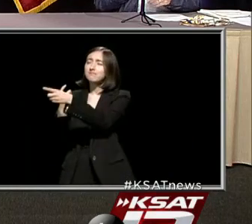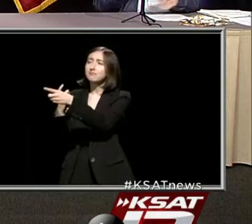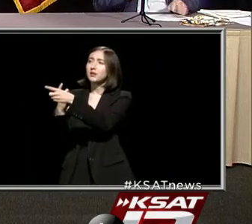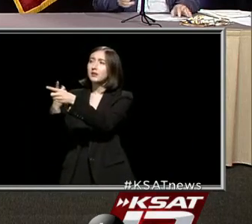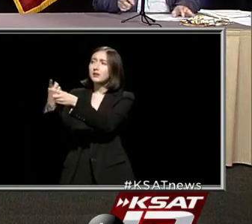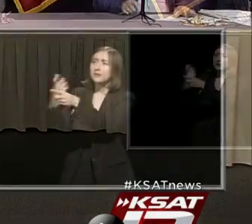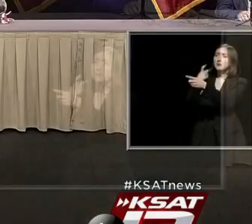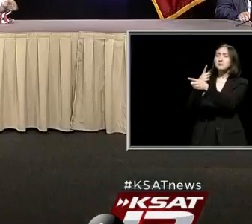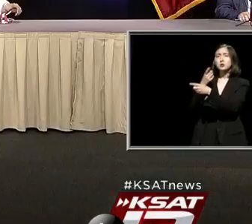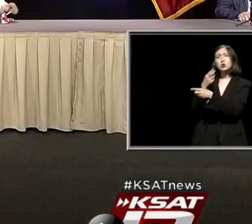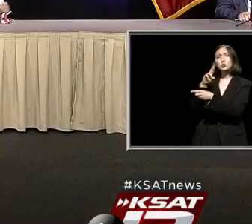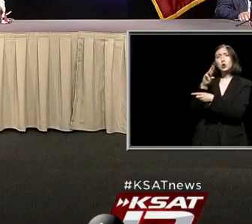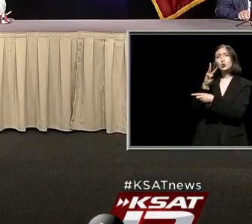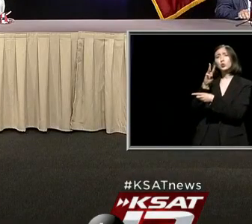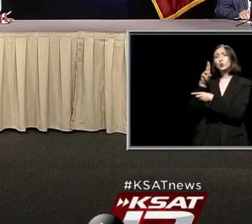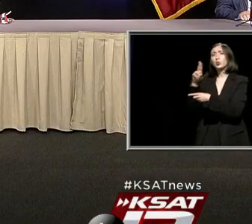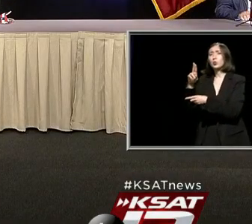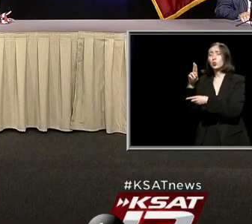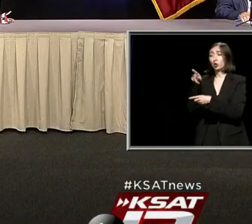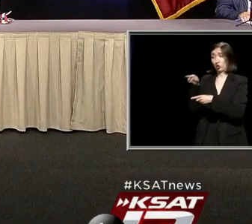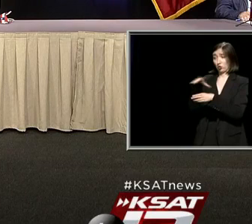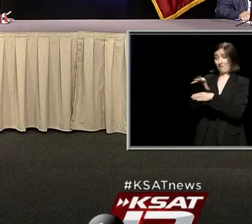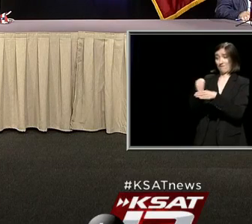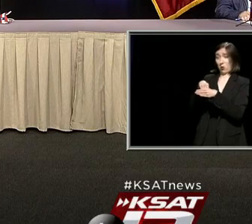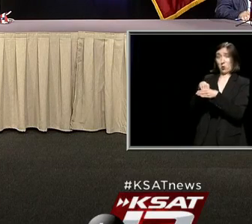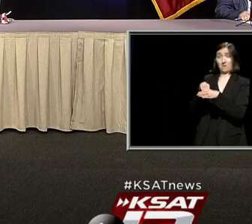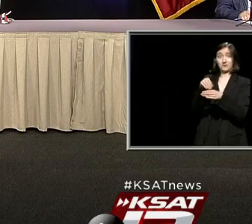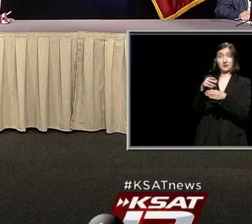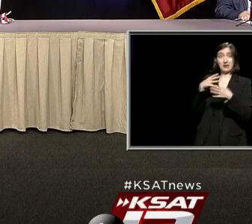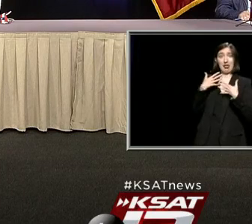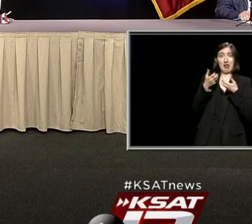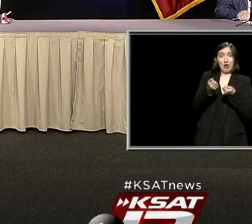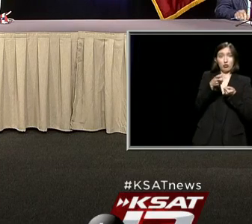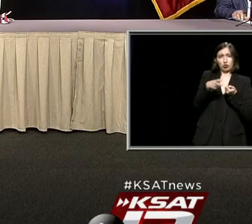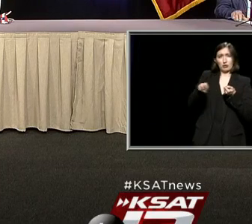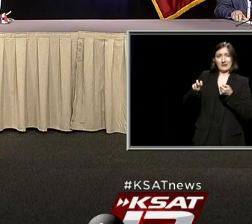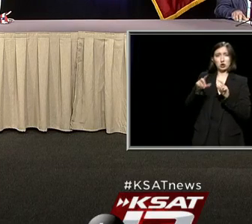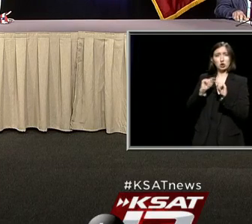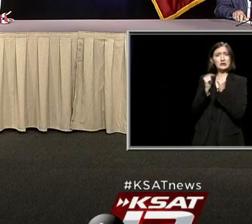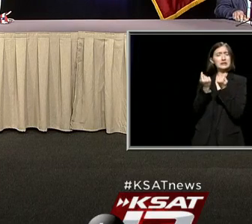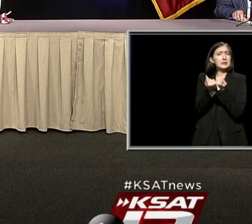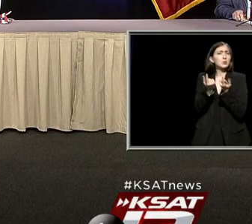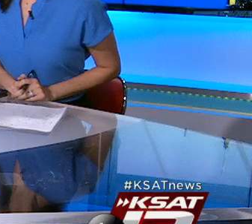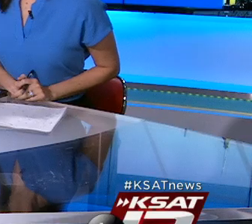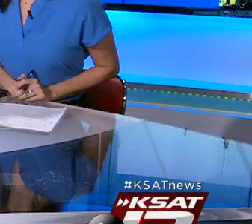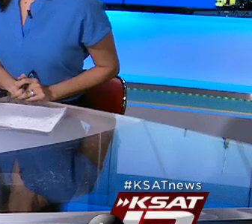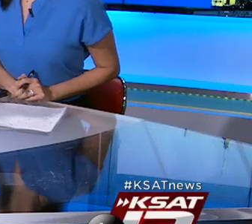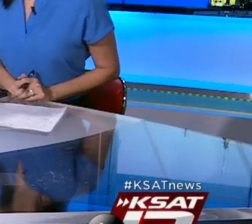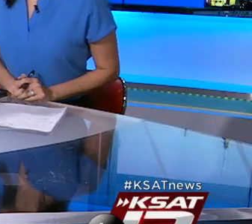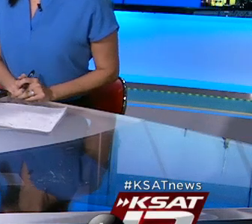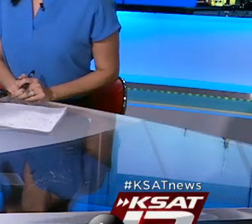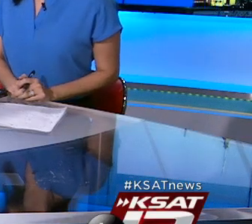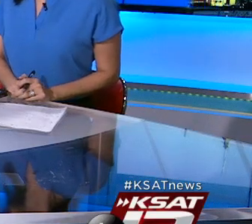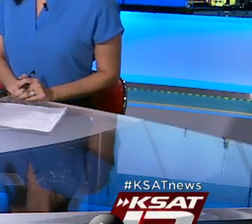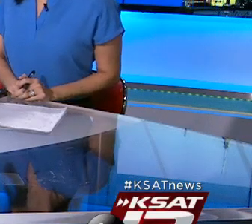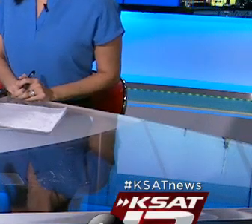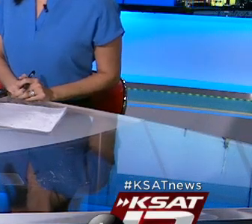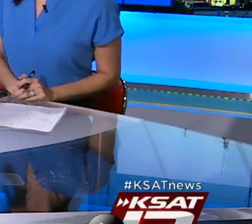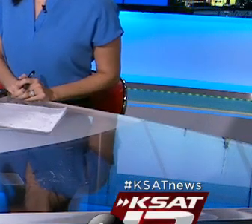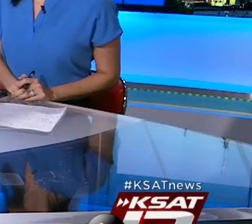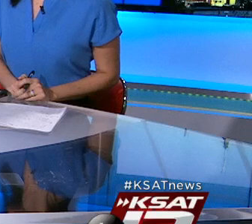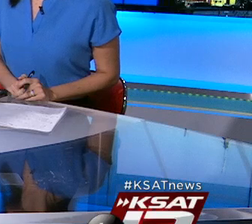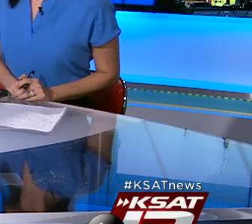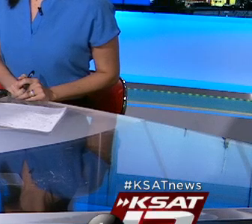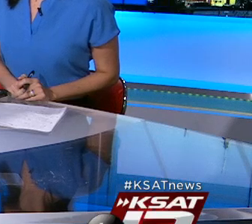as part of this health transition... All right, welcome. Big bit of news there, yeah, that the mayor and the county judge gave us just moments